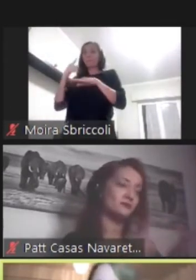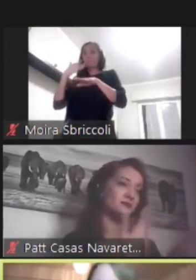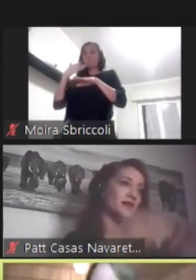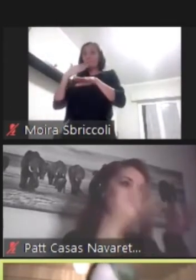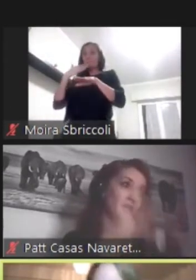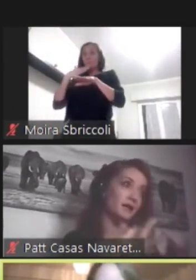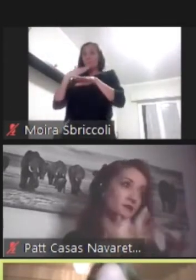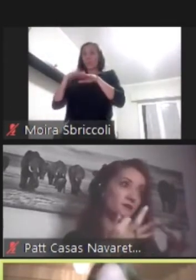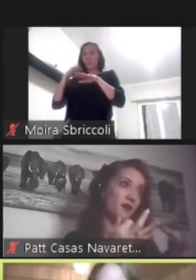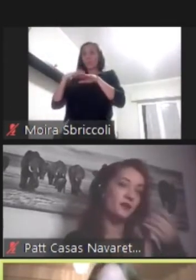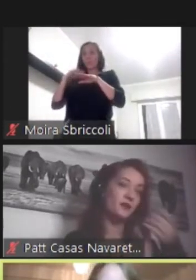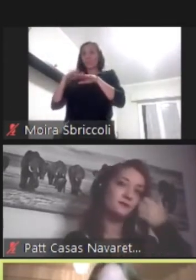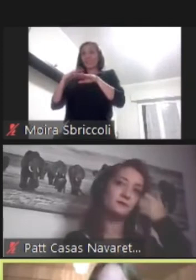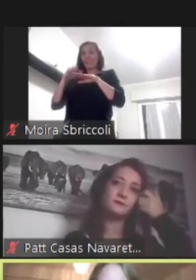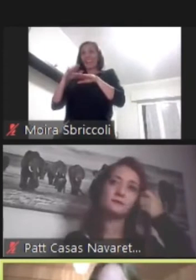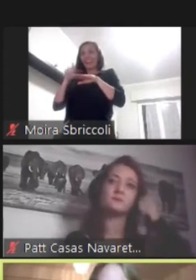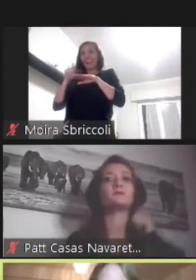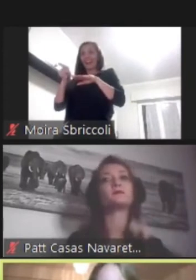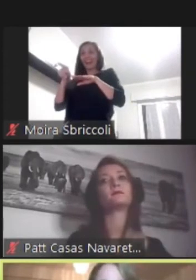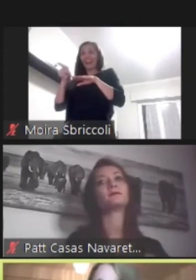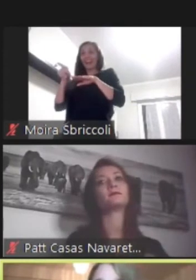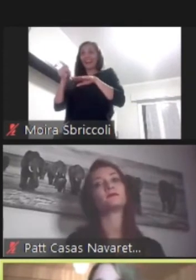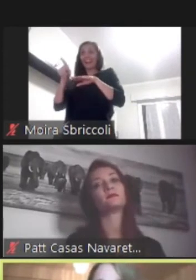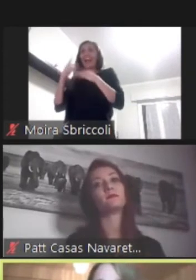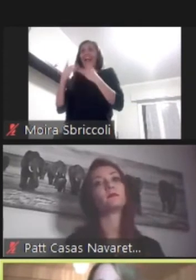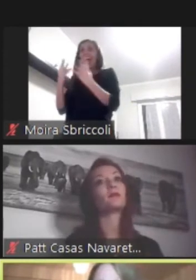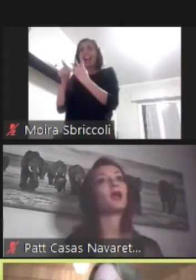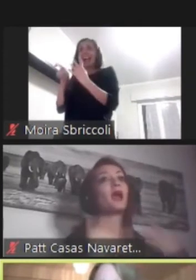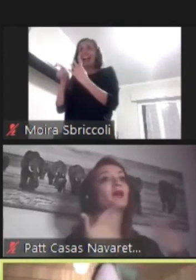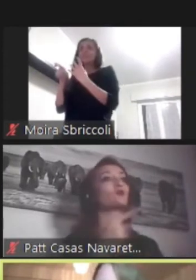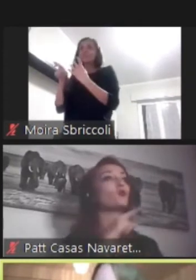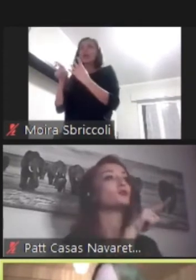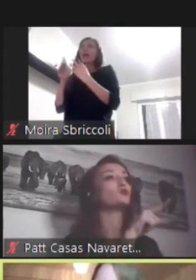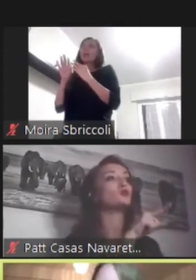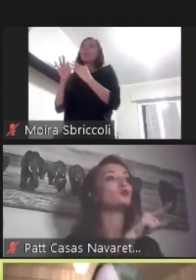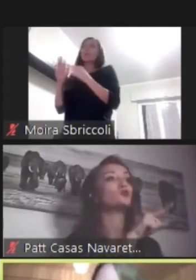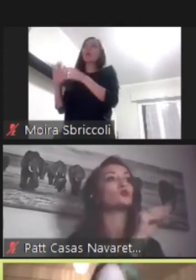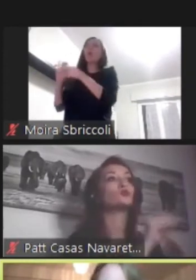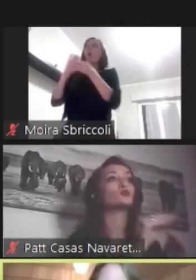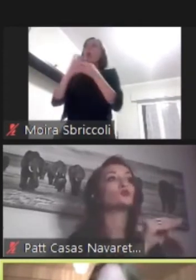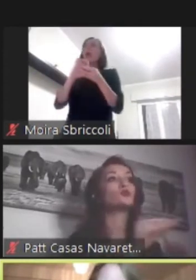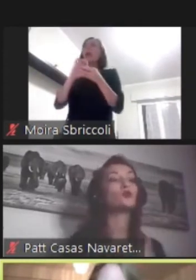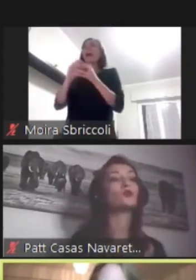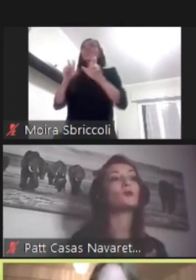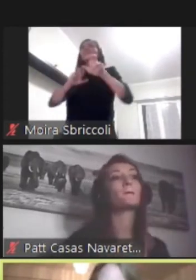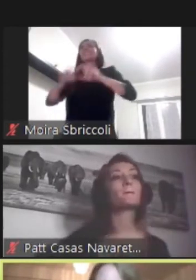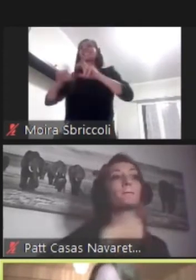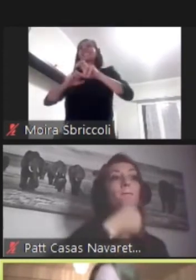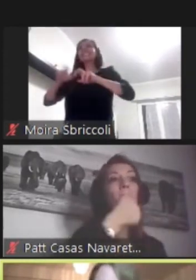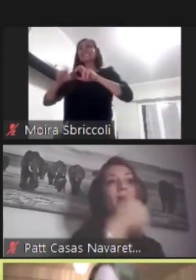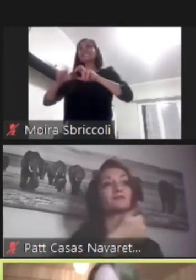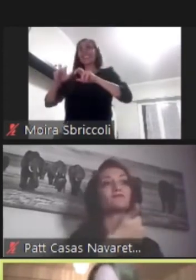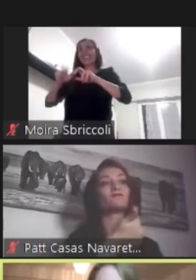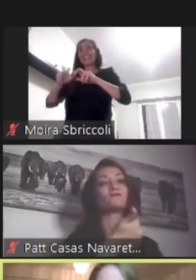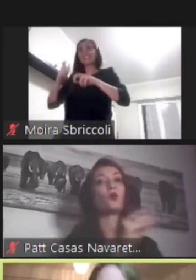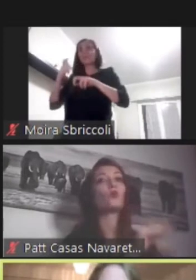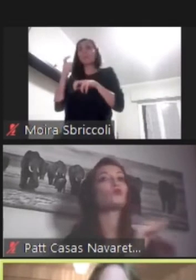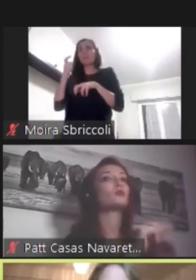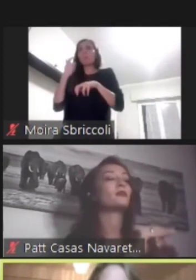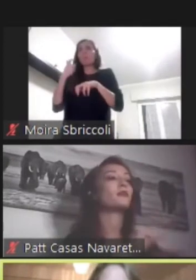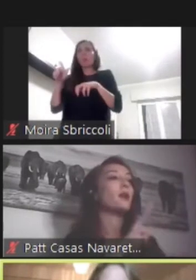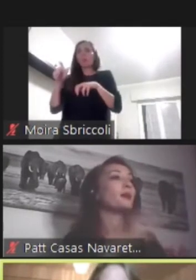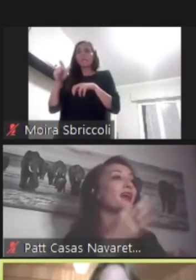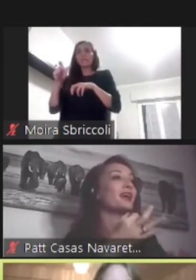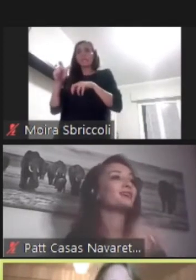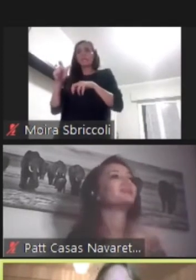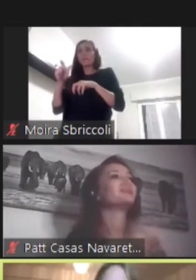the science report says that it blocks that pathway that causes the stress in the